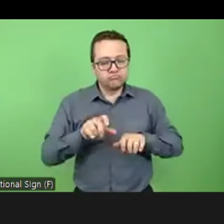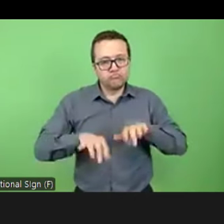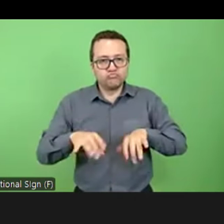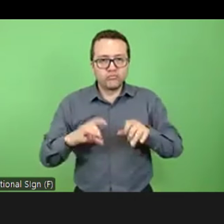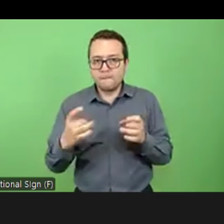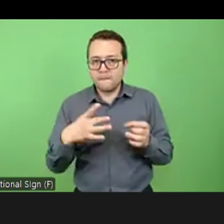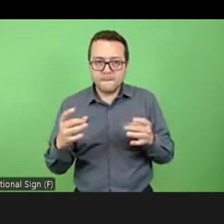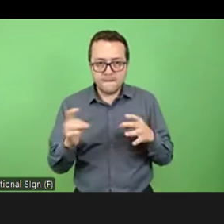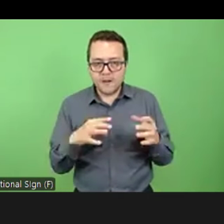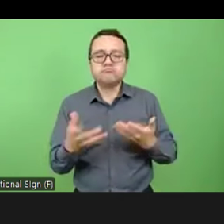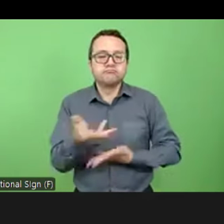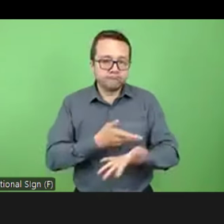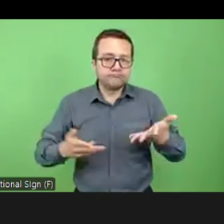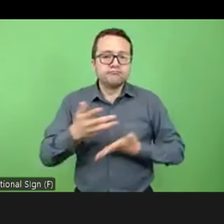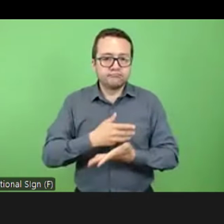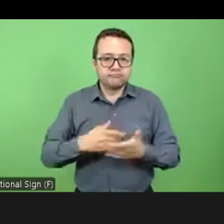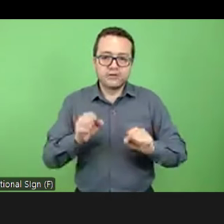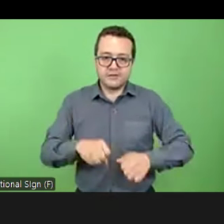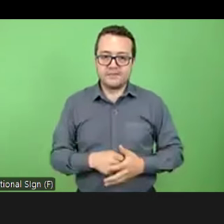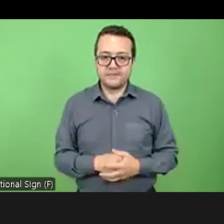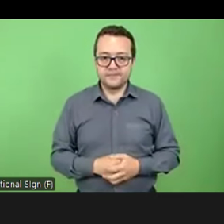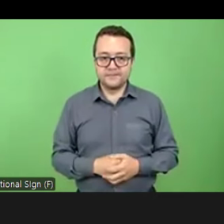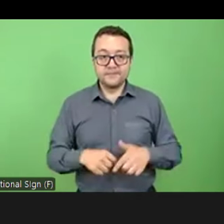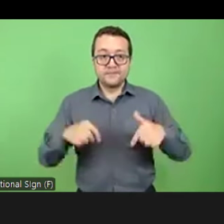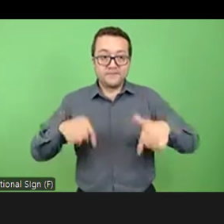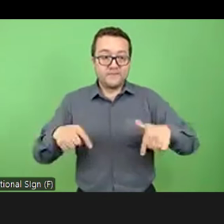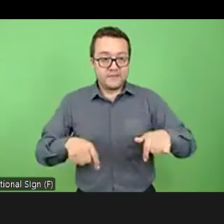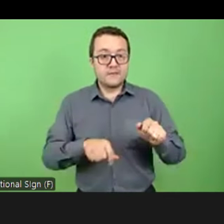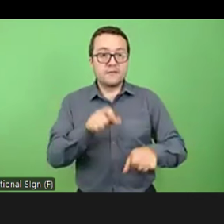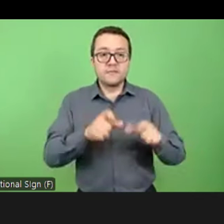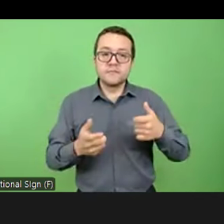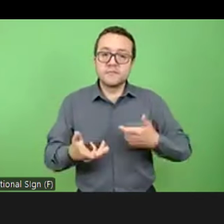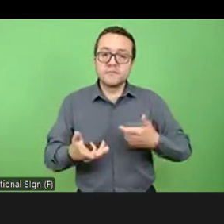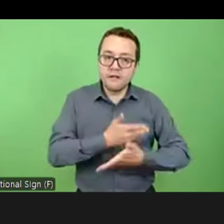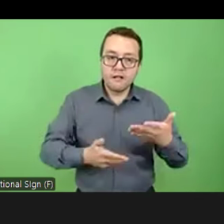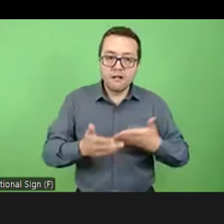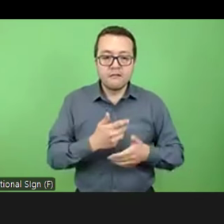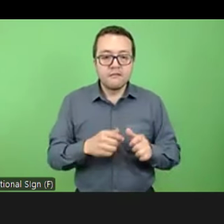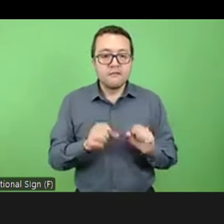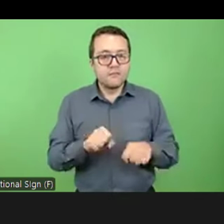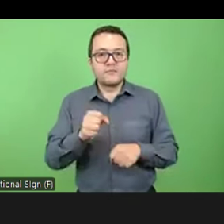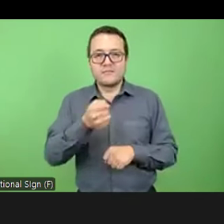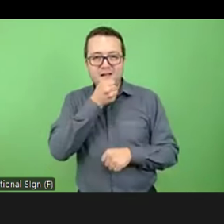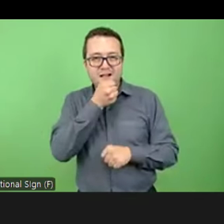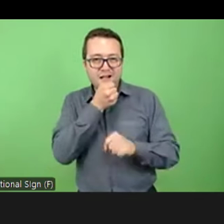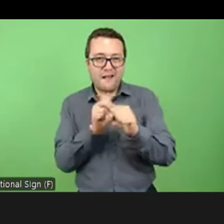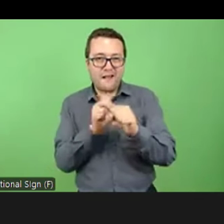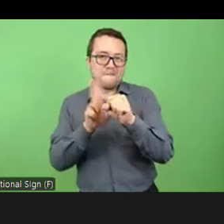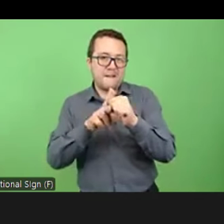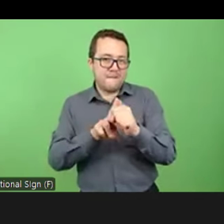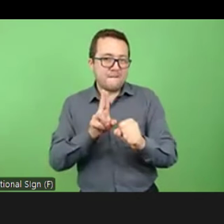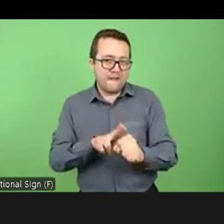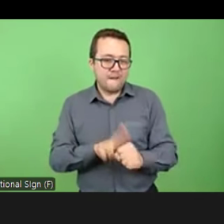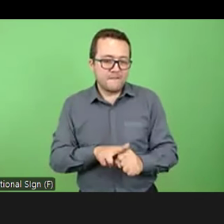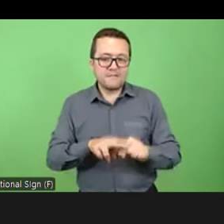We would todo a also nuestros like to viajeros remind you, y a la especially to our organización, que panelists, mantendremos that los we micrófonos will apagados para have facilitar our el desarrollo de la microphones actividad. off